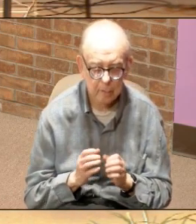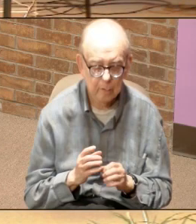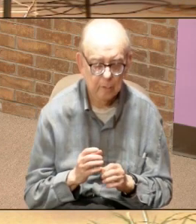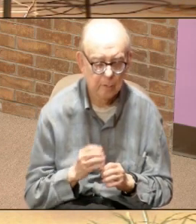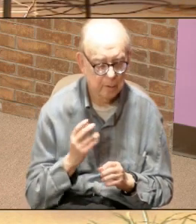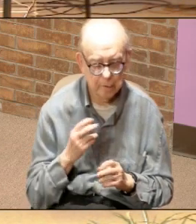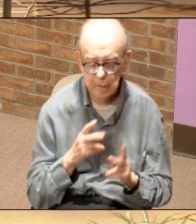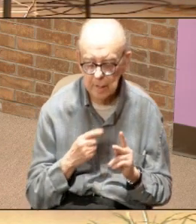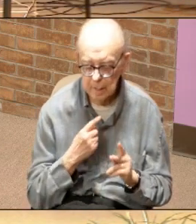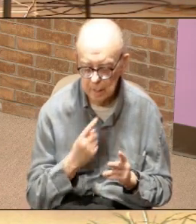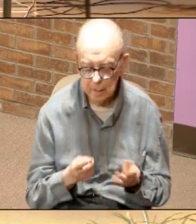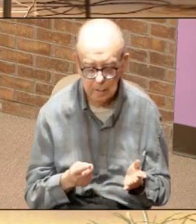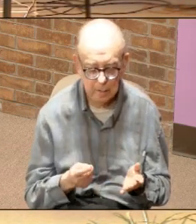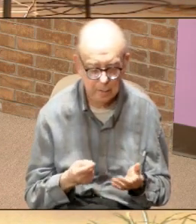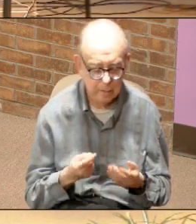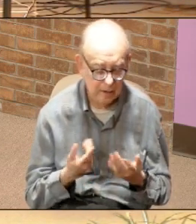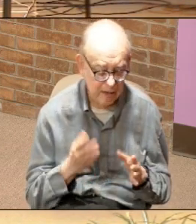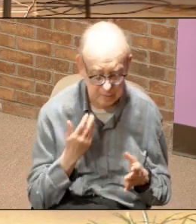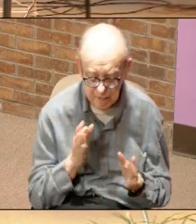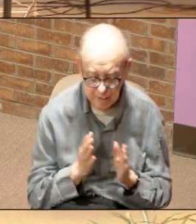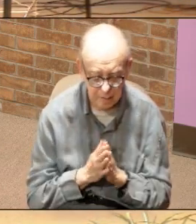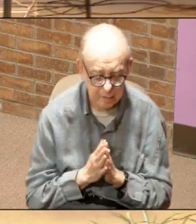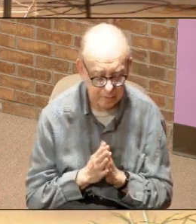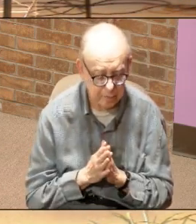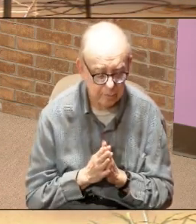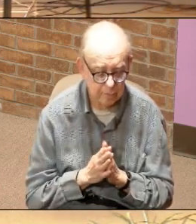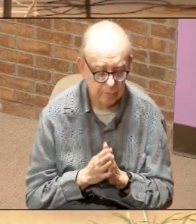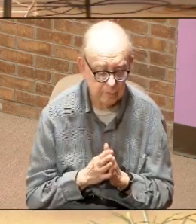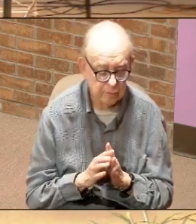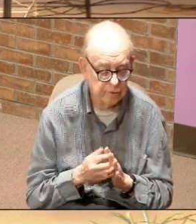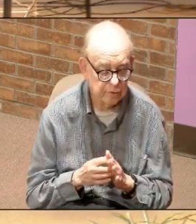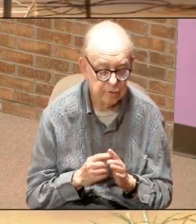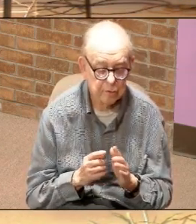I hear people all the time, I don't know how to pray. Just start praying.